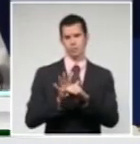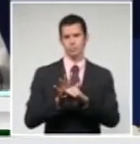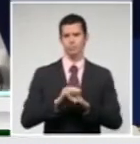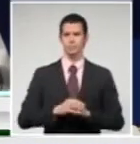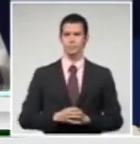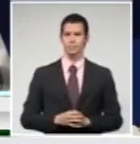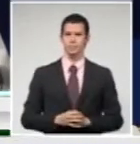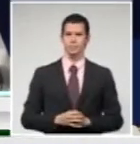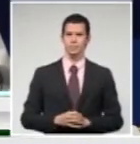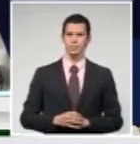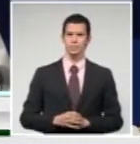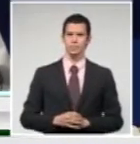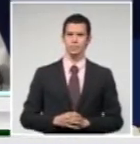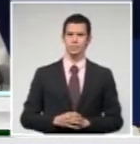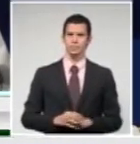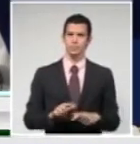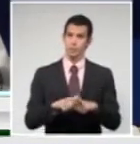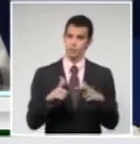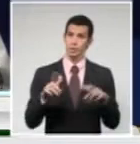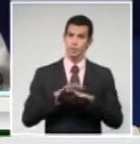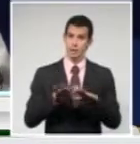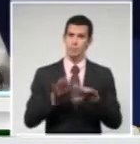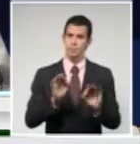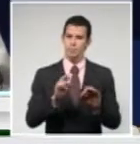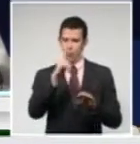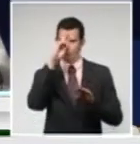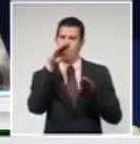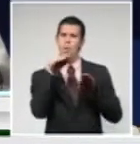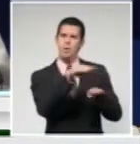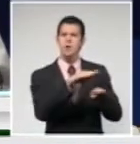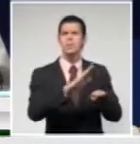in all 5 cases diagnosed yesterday.